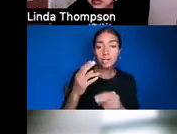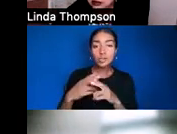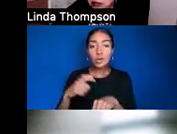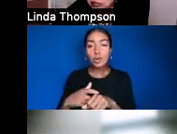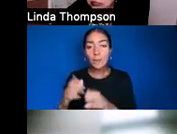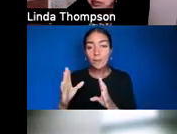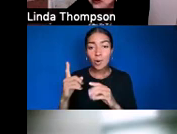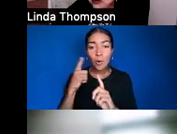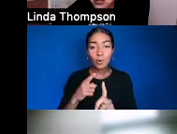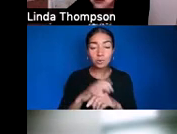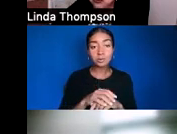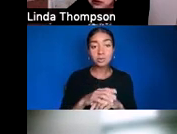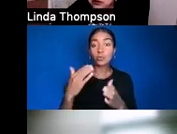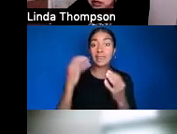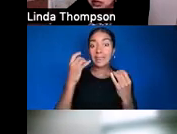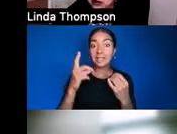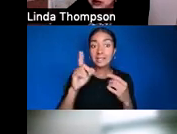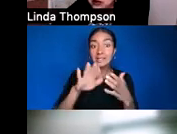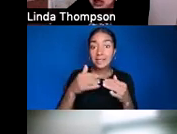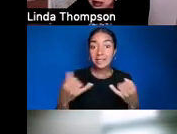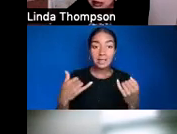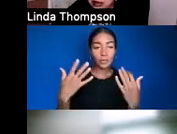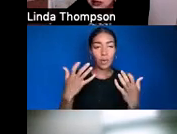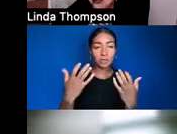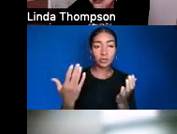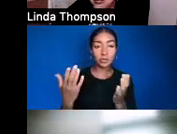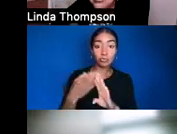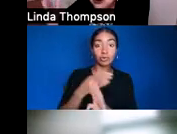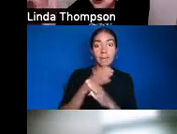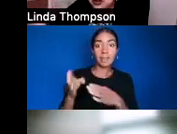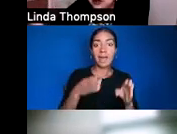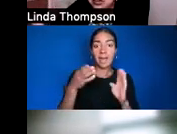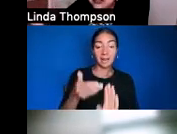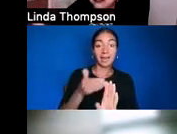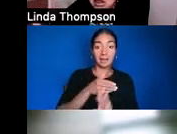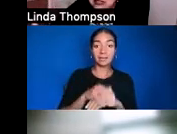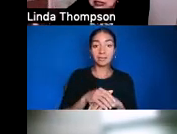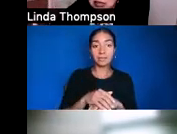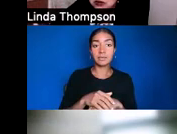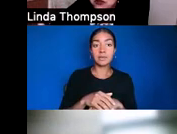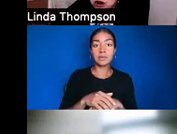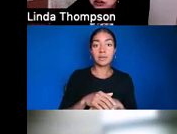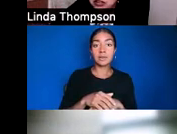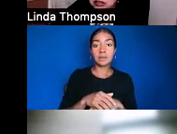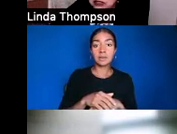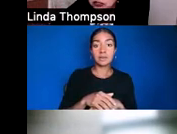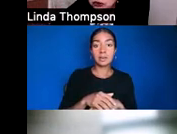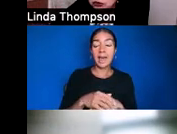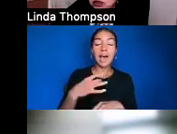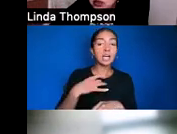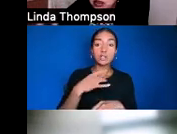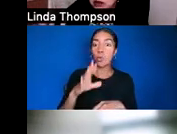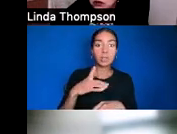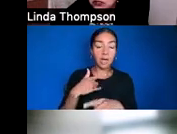rethinking deadlines that we want to pre-plan ahead. I don't like being in the last day before everything's